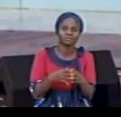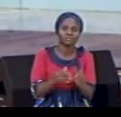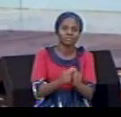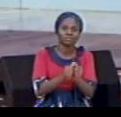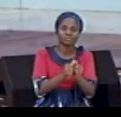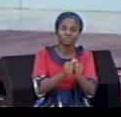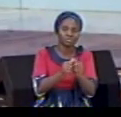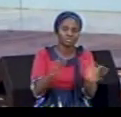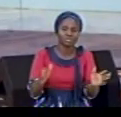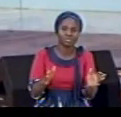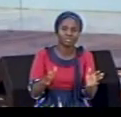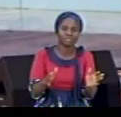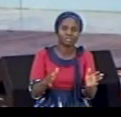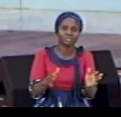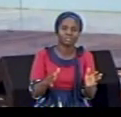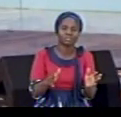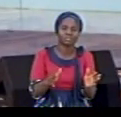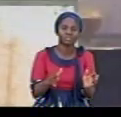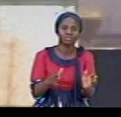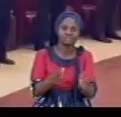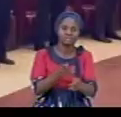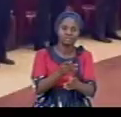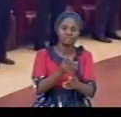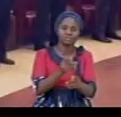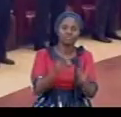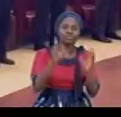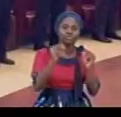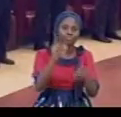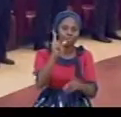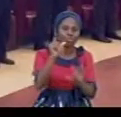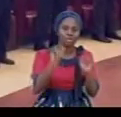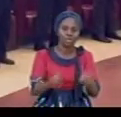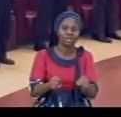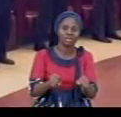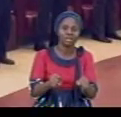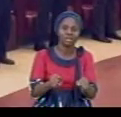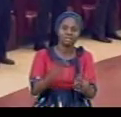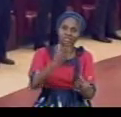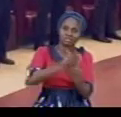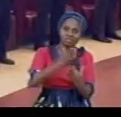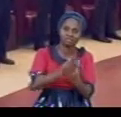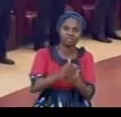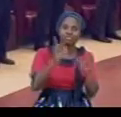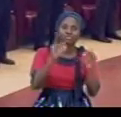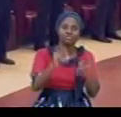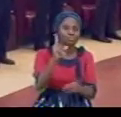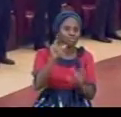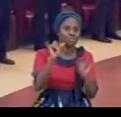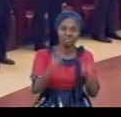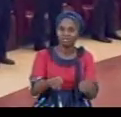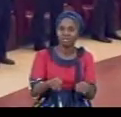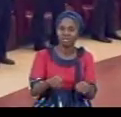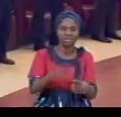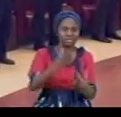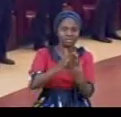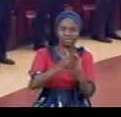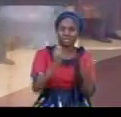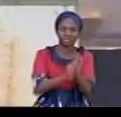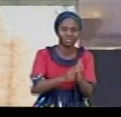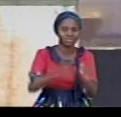irreversible. Nobody can refuse and nobody can dispute that final